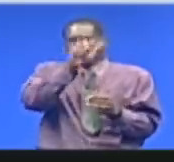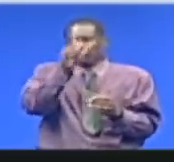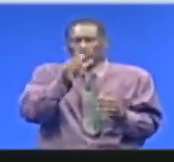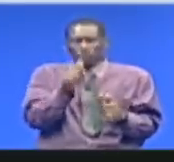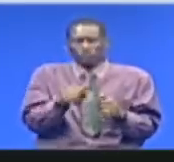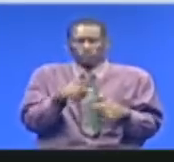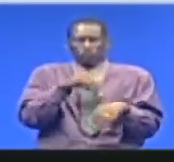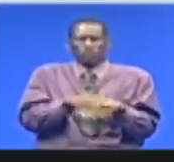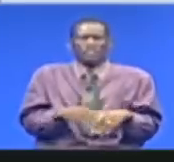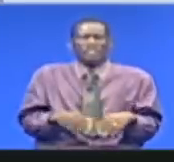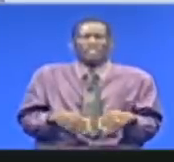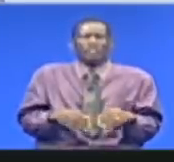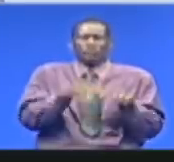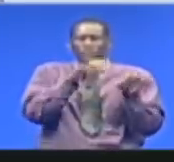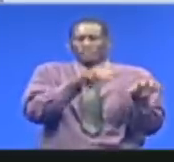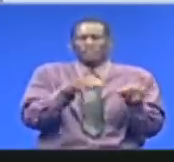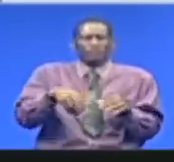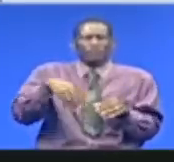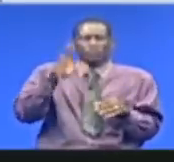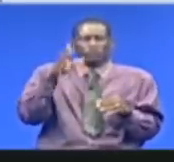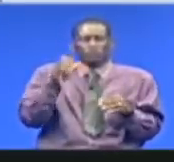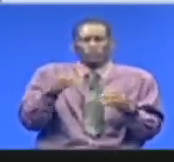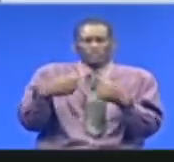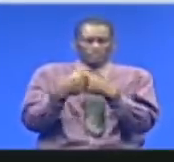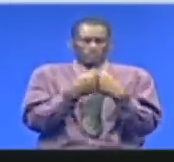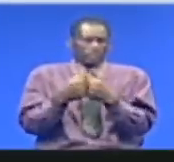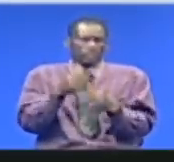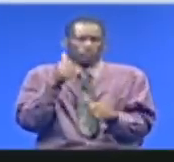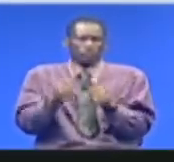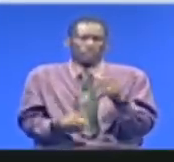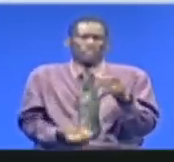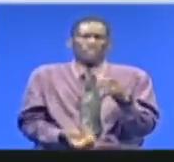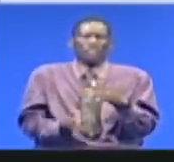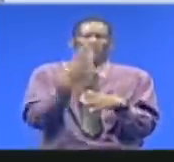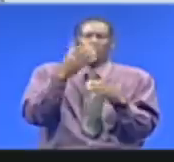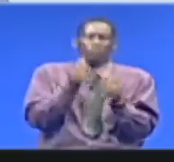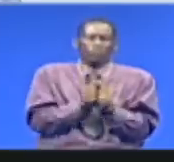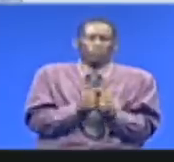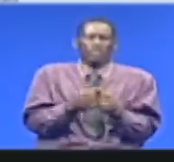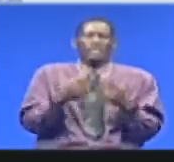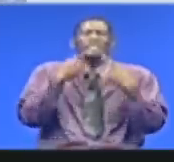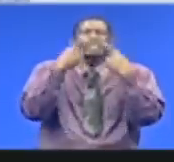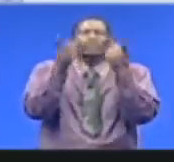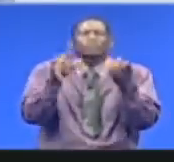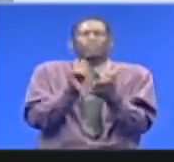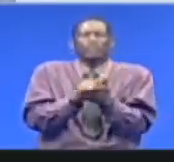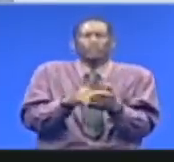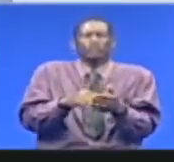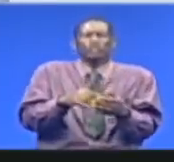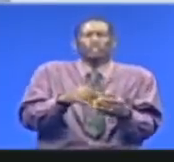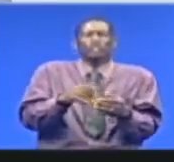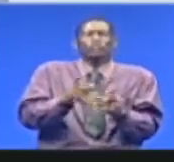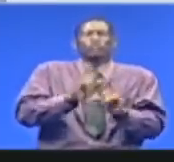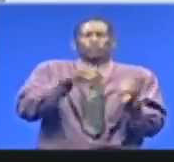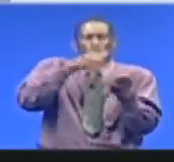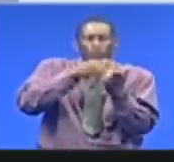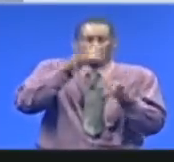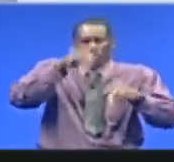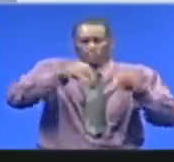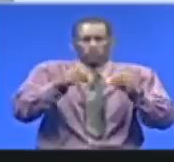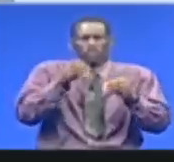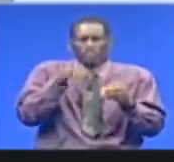highest brunt of the challenges that came with his announcement that we boycott elections and so forth was